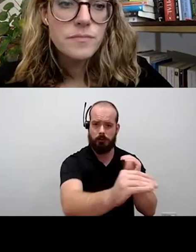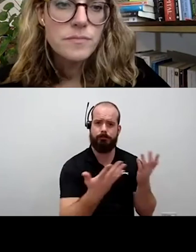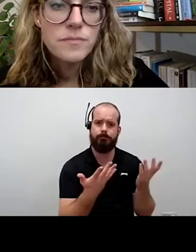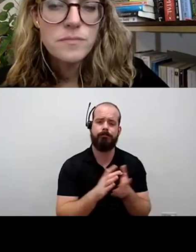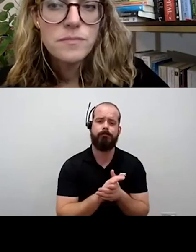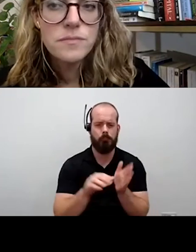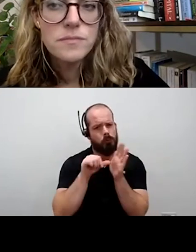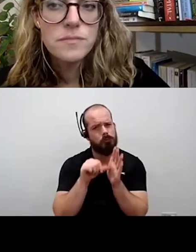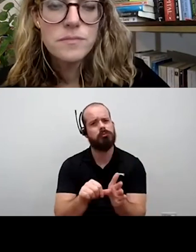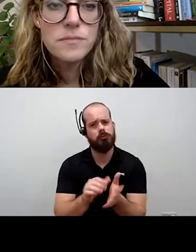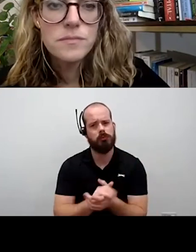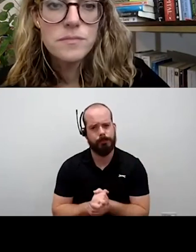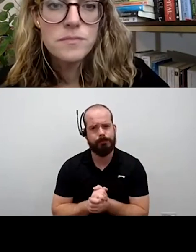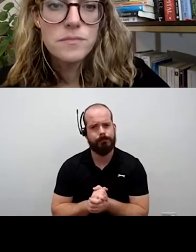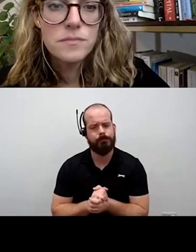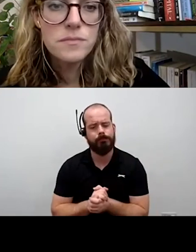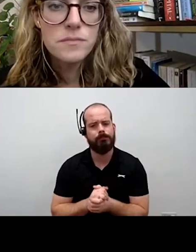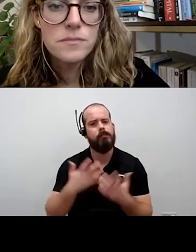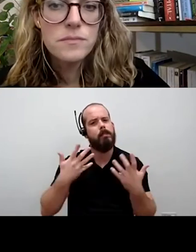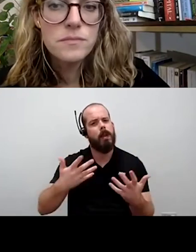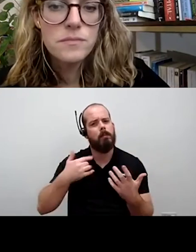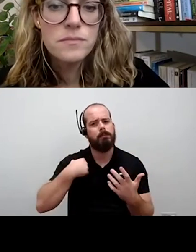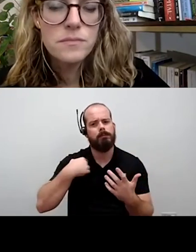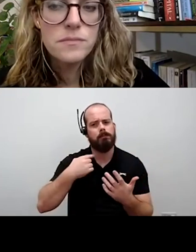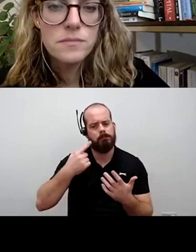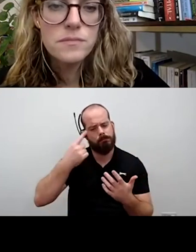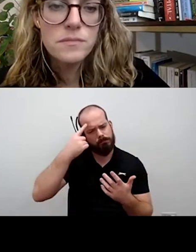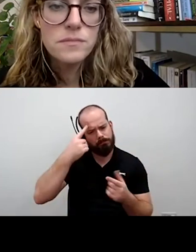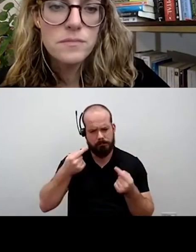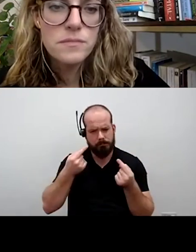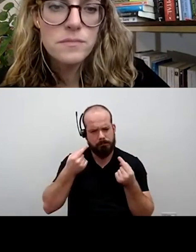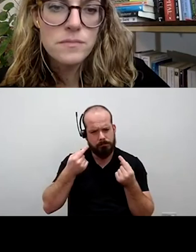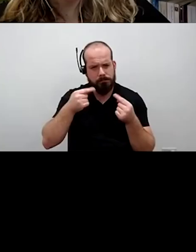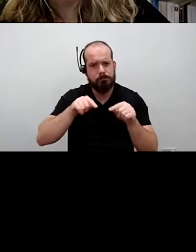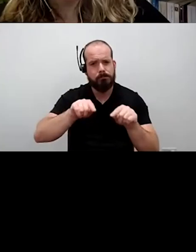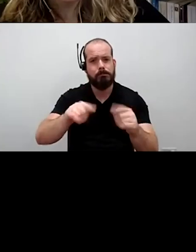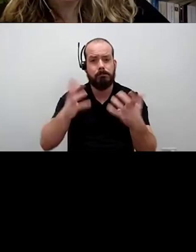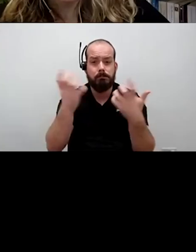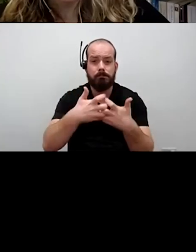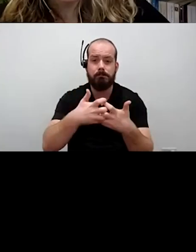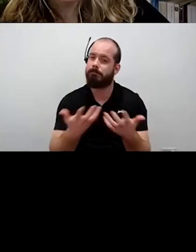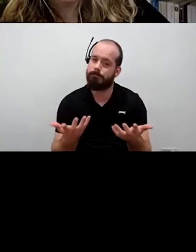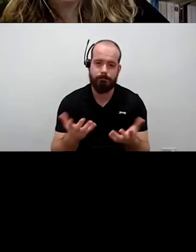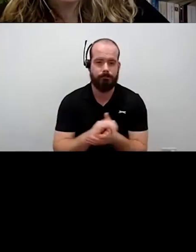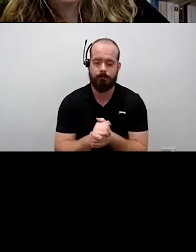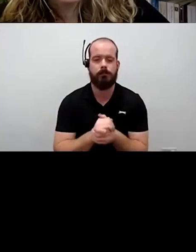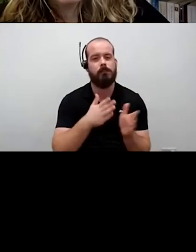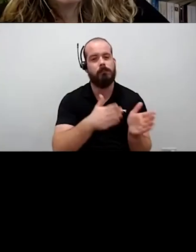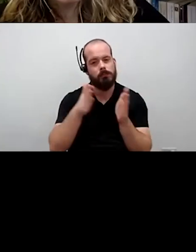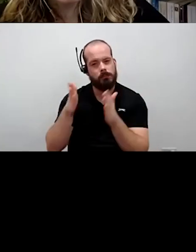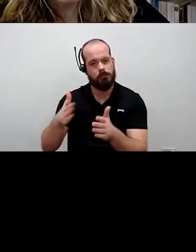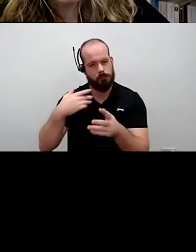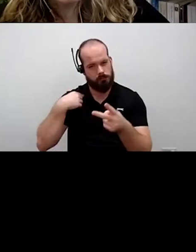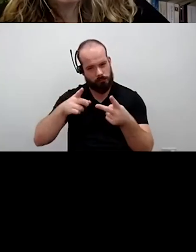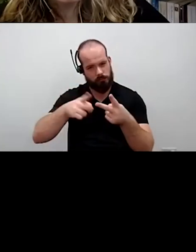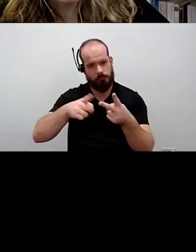So from that, just technically, nuclear and renewables would not be a good match, right? And on the other thing, it's